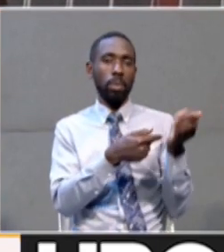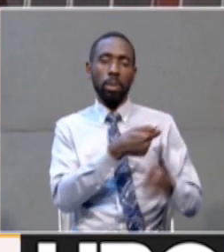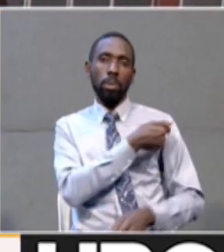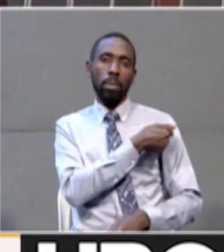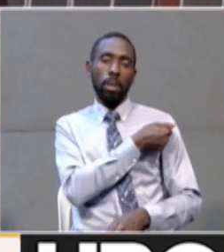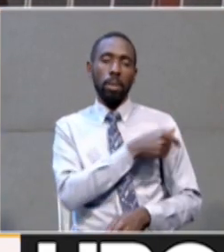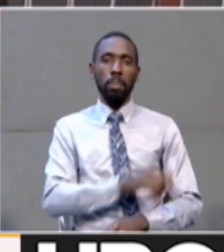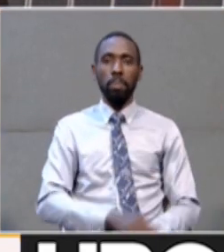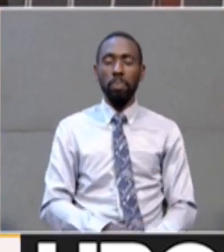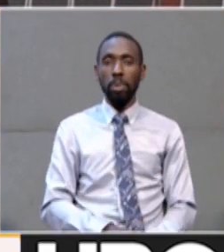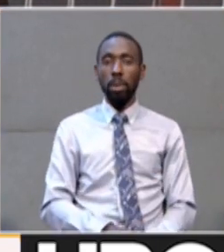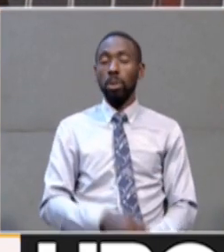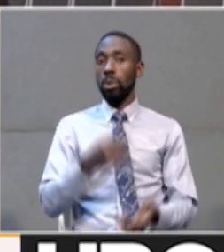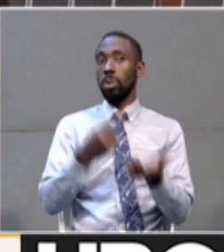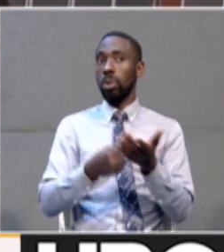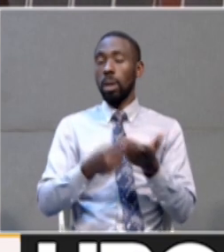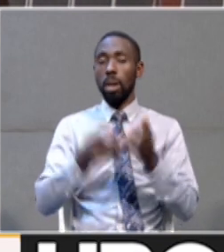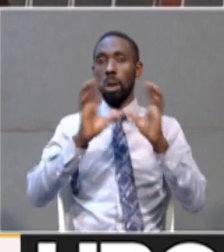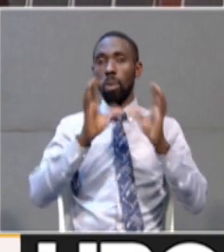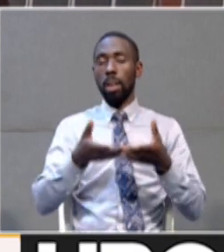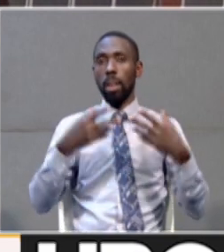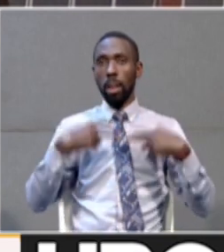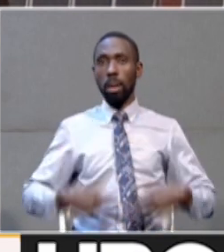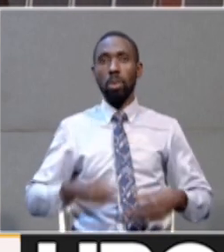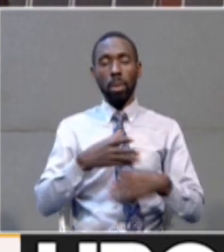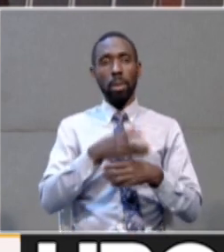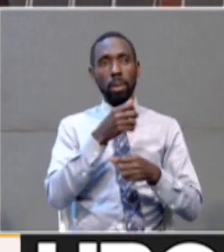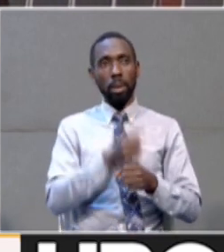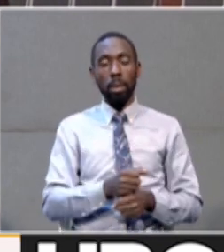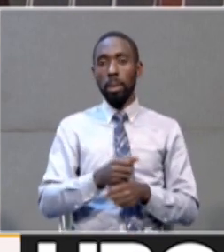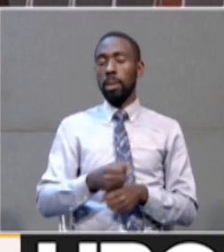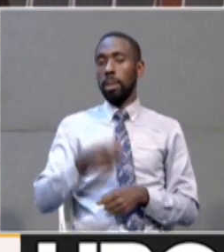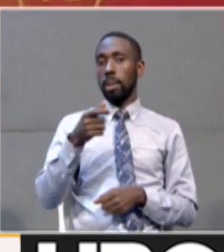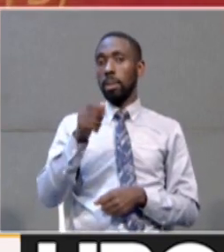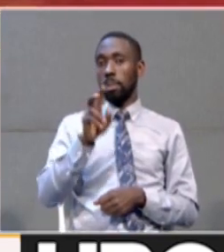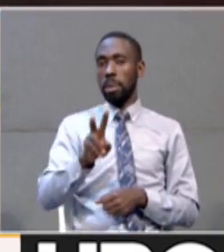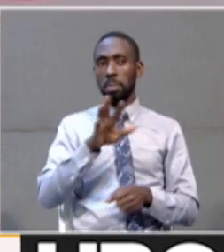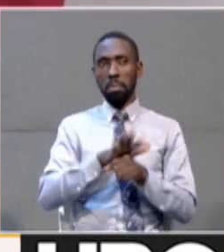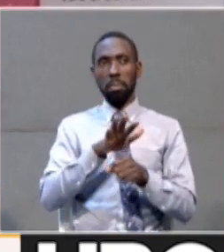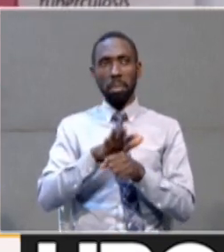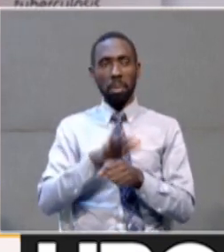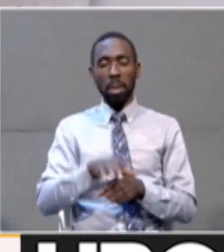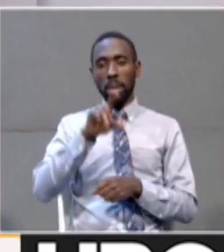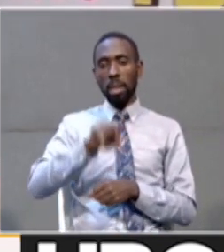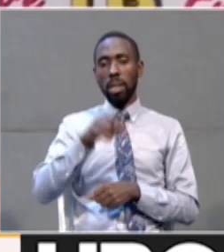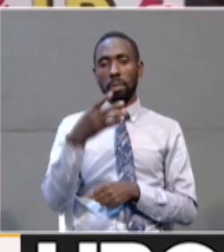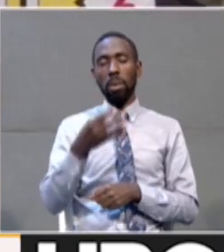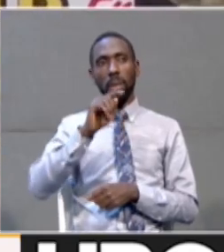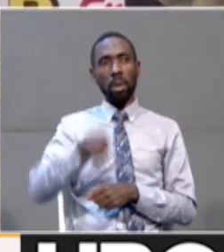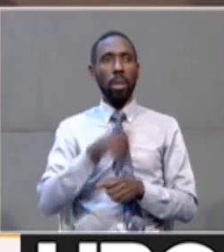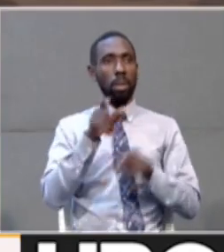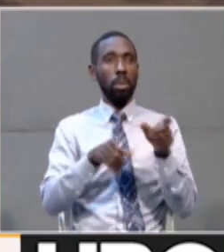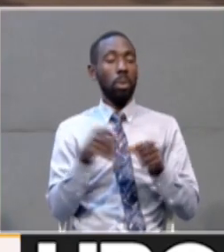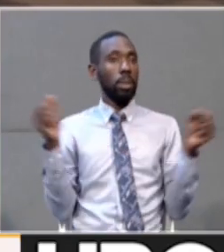Uganda is on the World Health Organization's list of 30 high TB burden countries, with an estimated 94,000 people falling